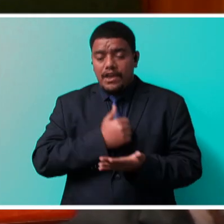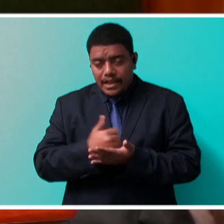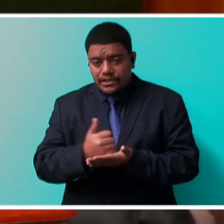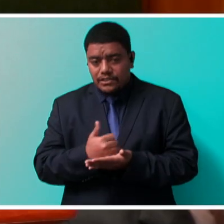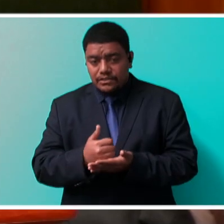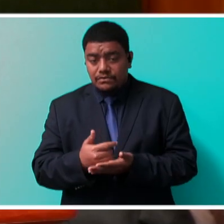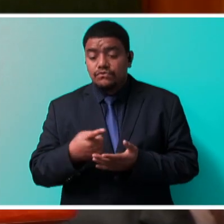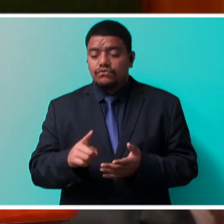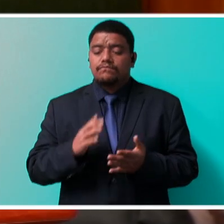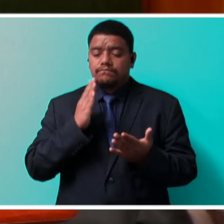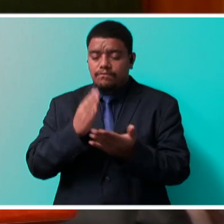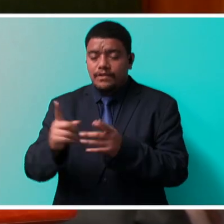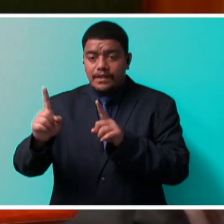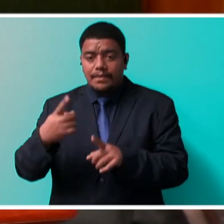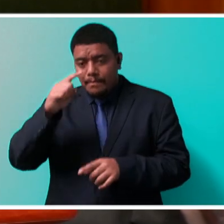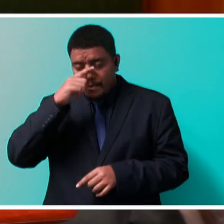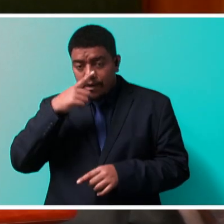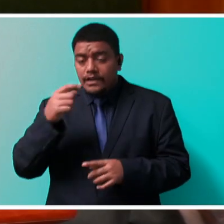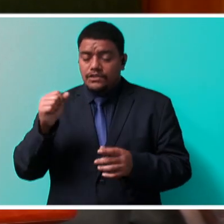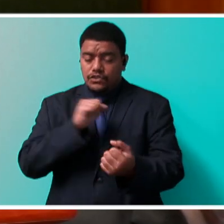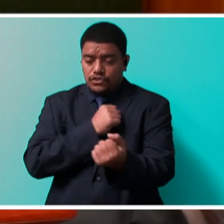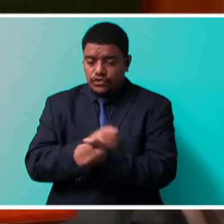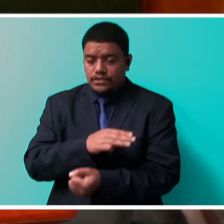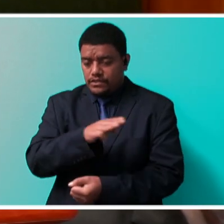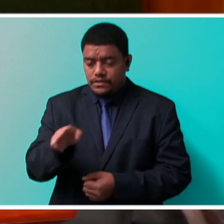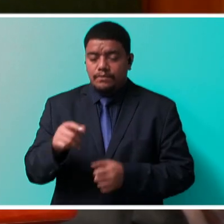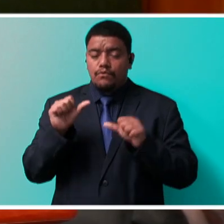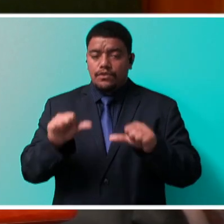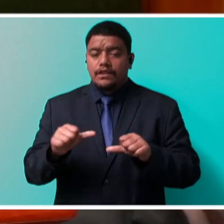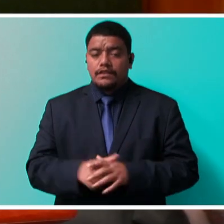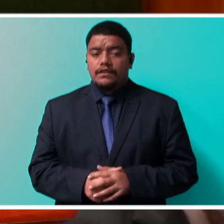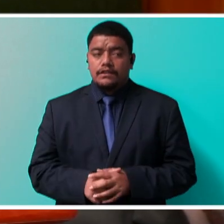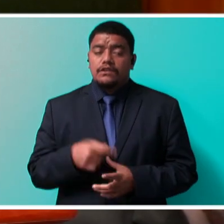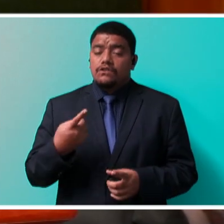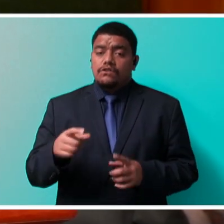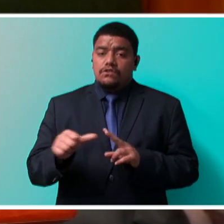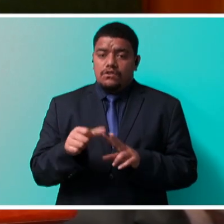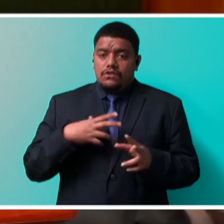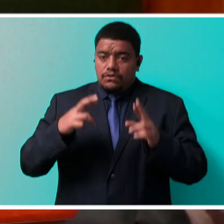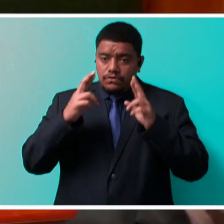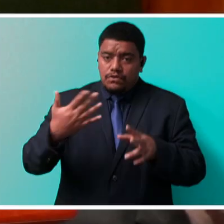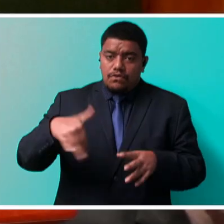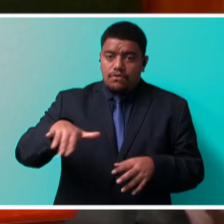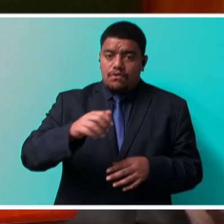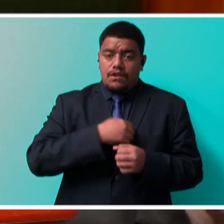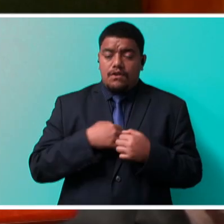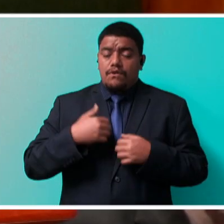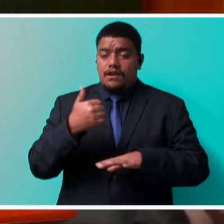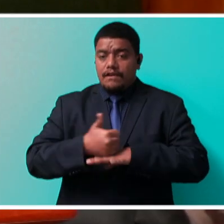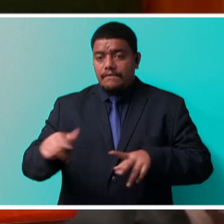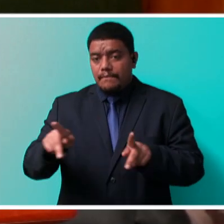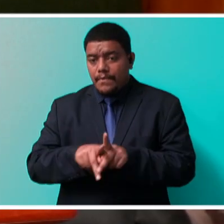services closer to the people and strengthening empowerment, protection, and resilience. I also wish to acknowledge all our government